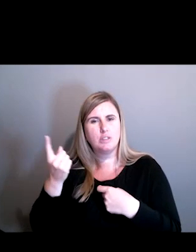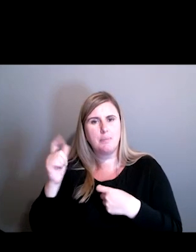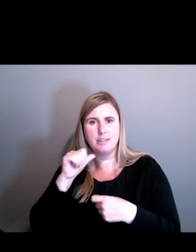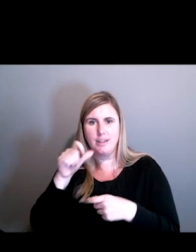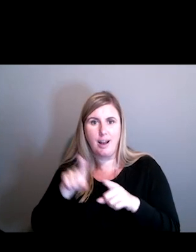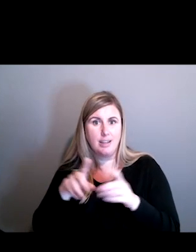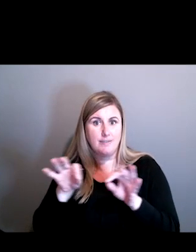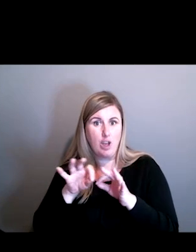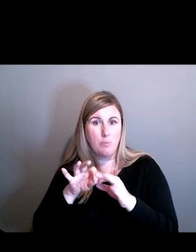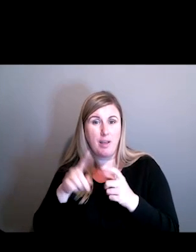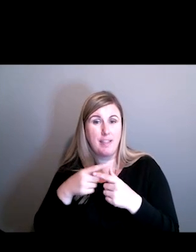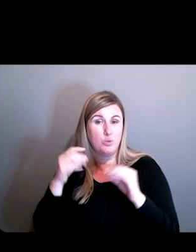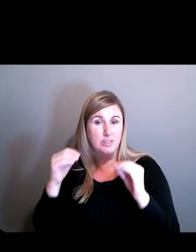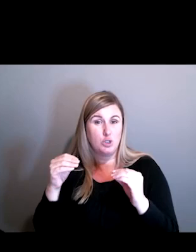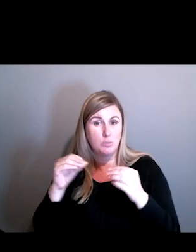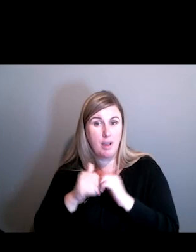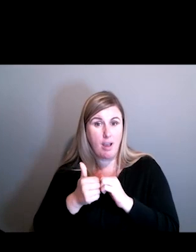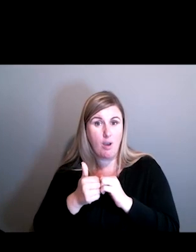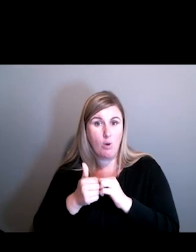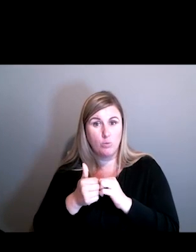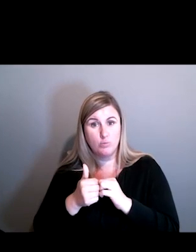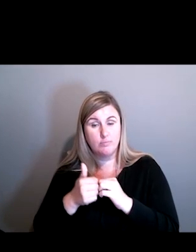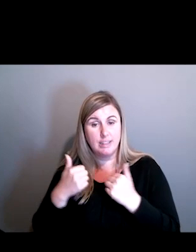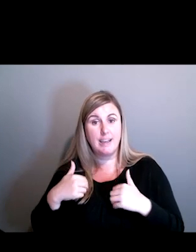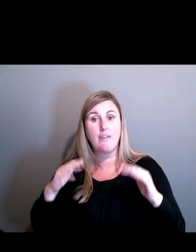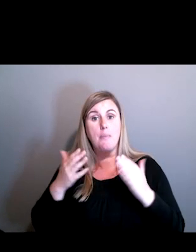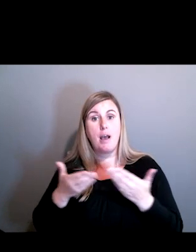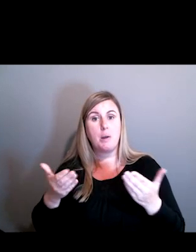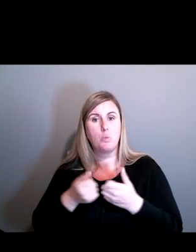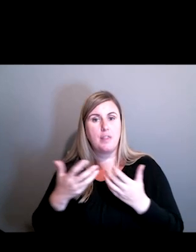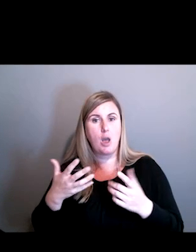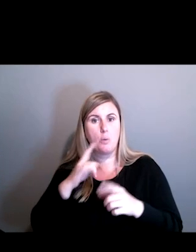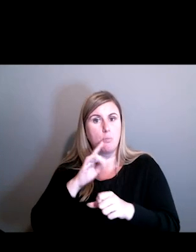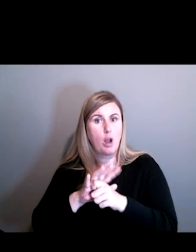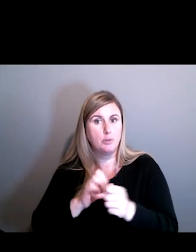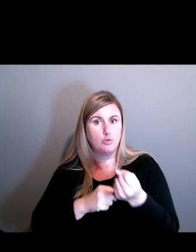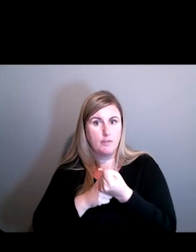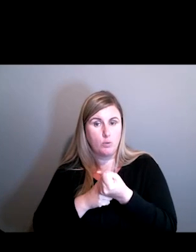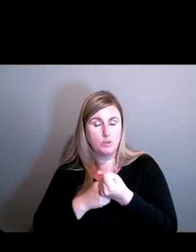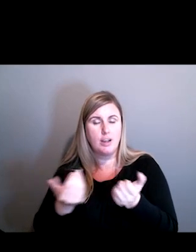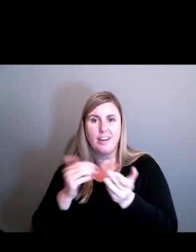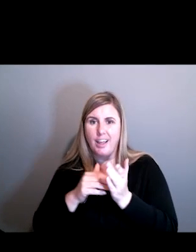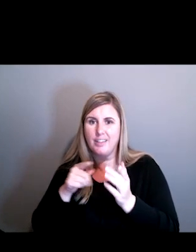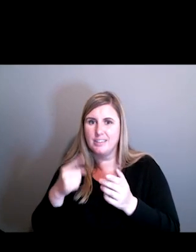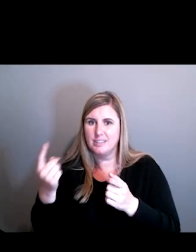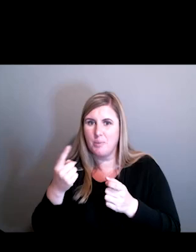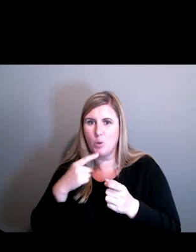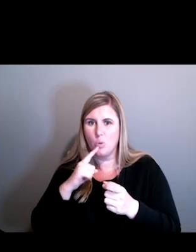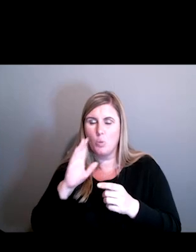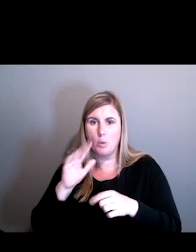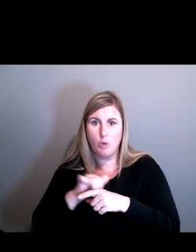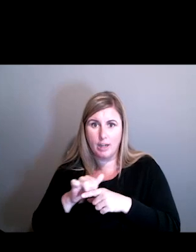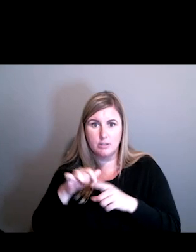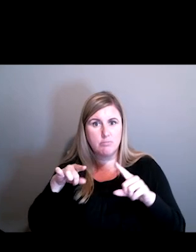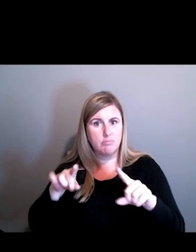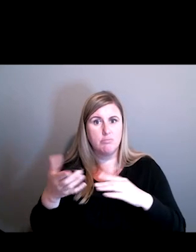as valuable, and then you teach them how to give up that item without a promise reinforcer. Again, this is something that you're going to practice